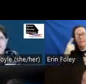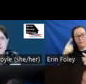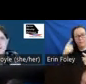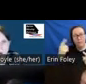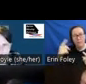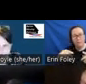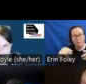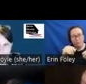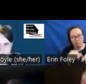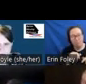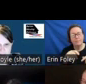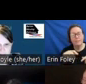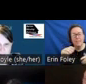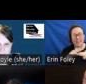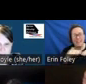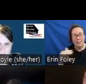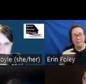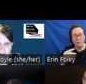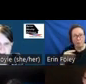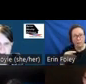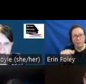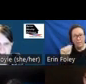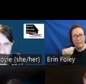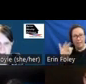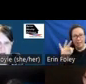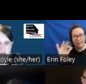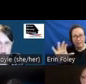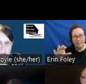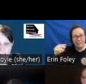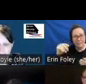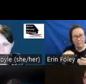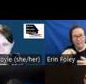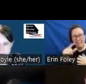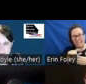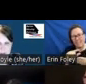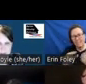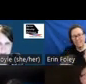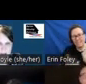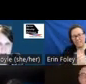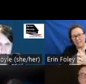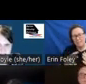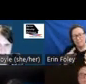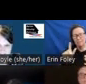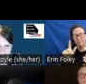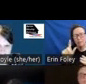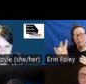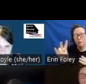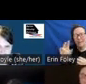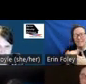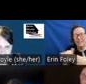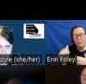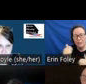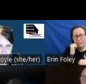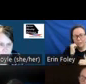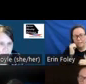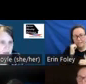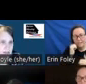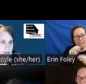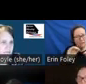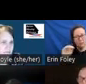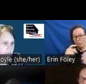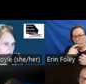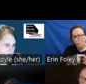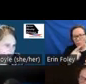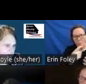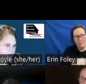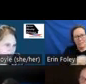called Level 1 AFC, which pays a stipend of about $27 a day tax-free.